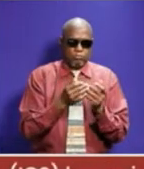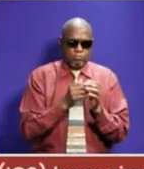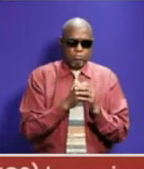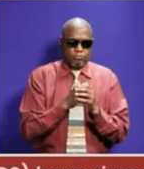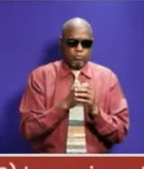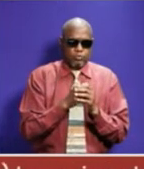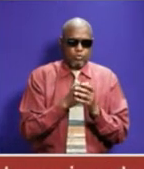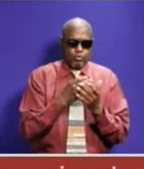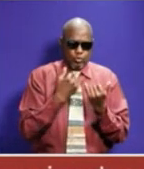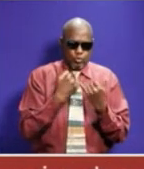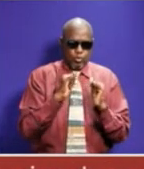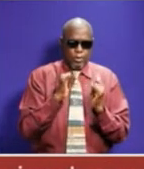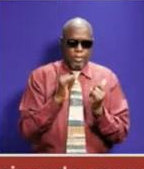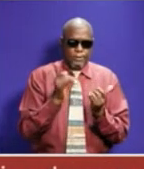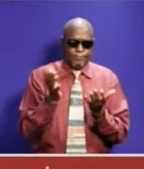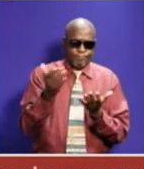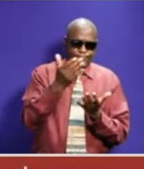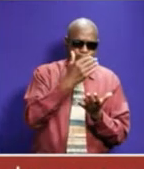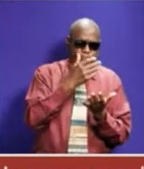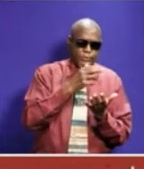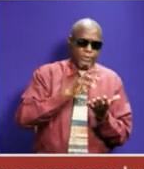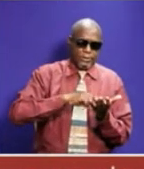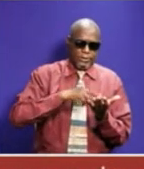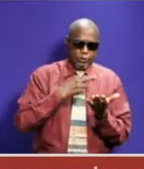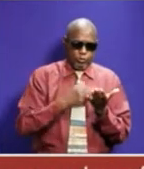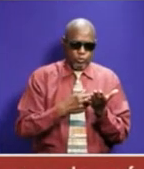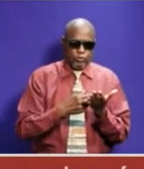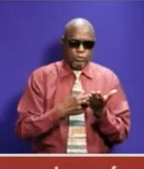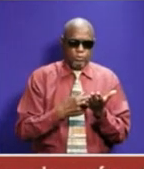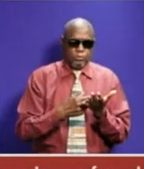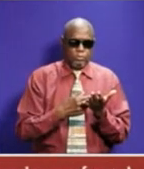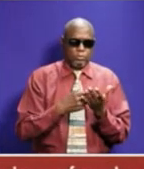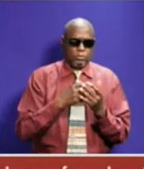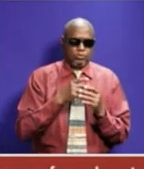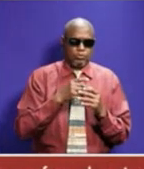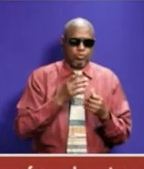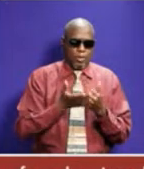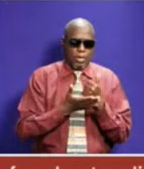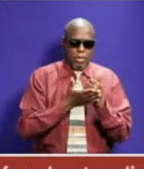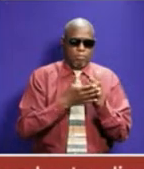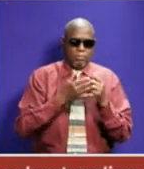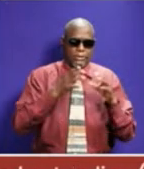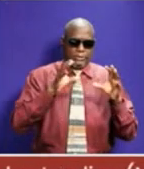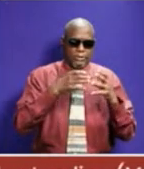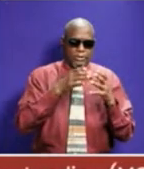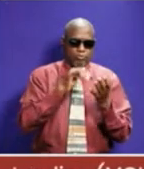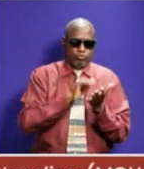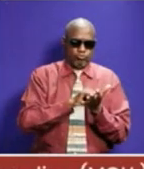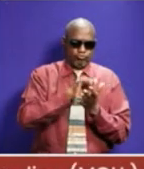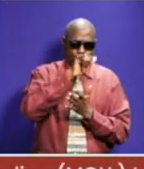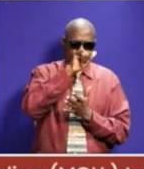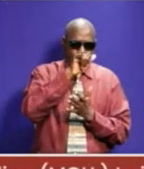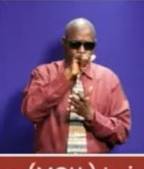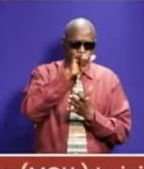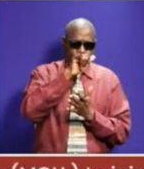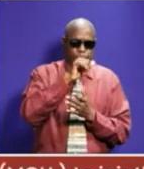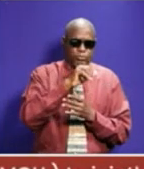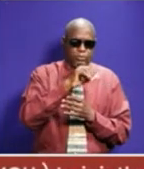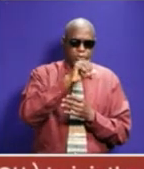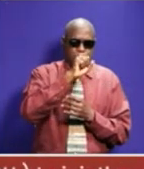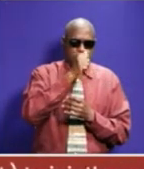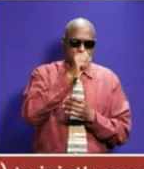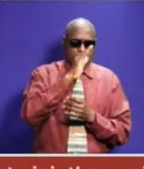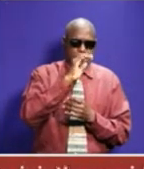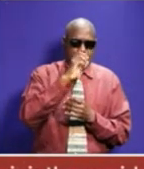to raise resources, we are trying to mobilize resources that will enable the team to go to Serbia